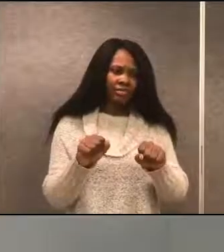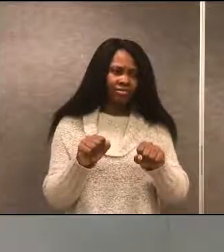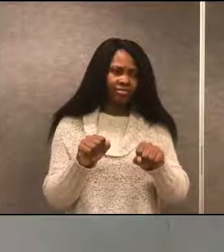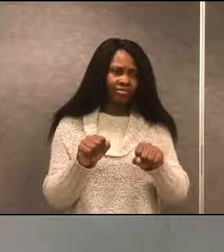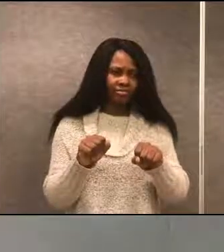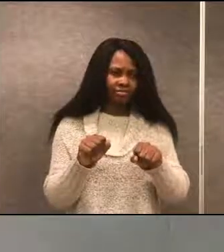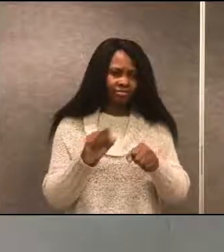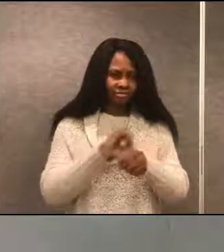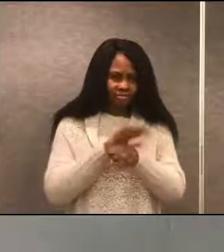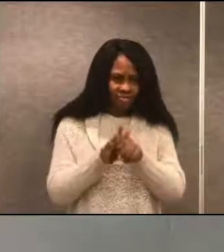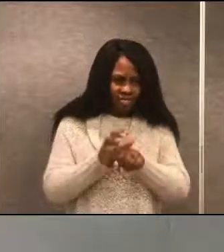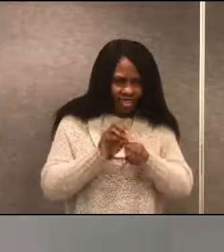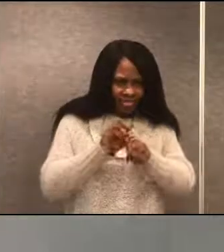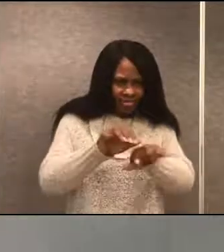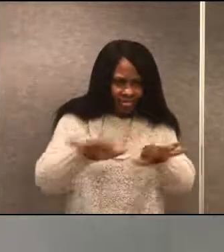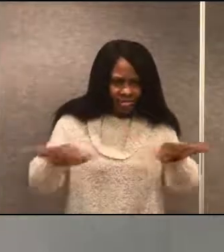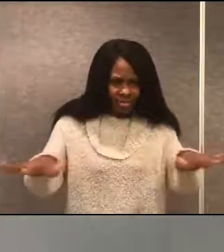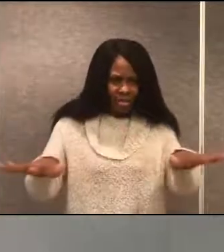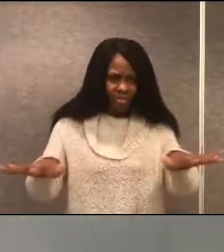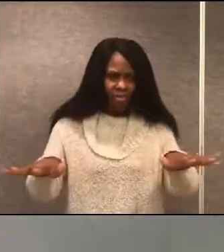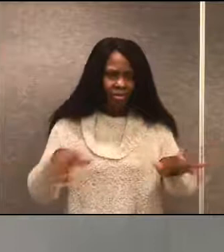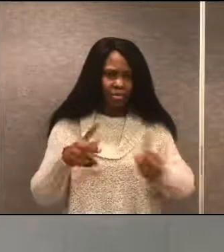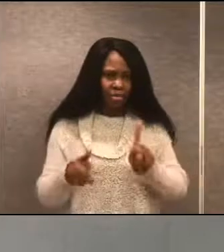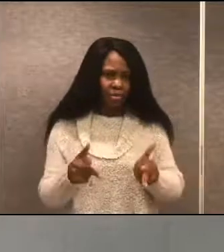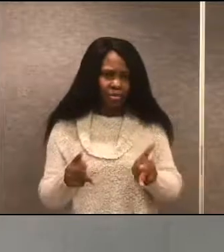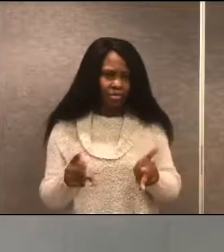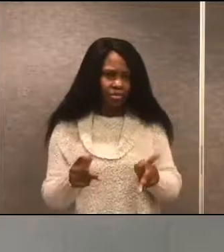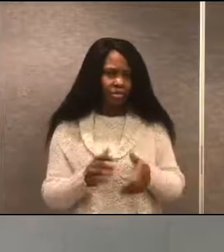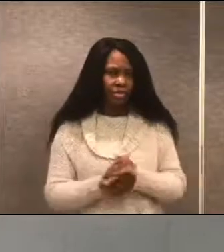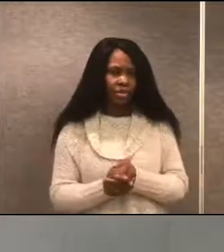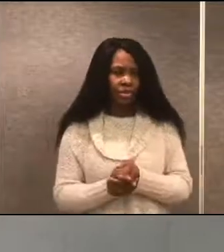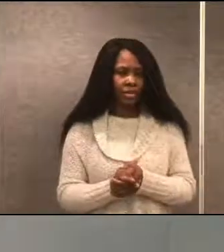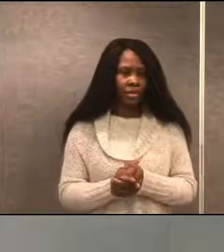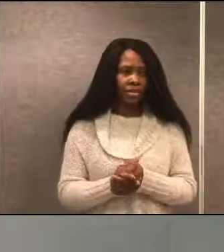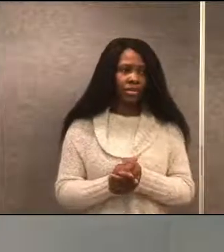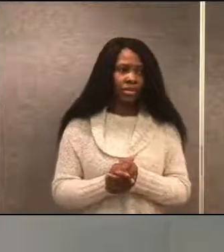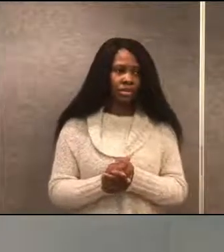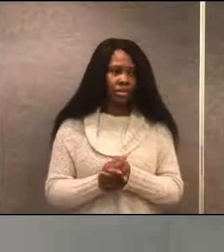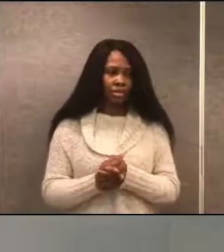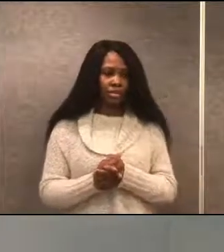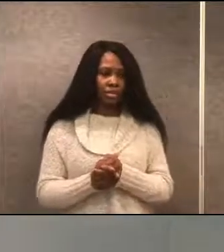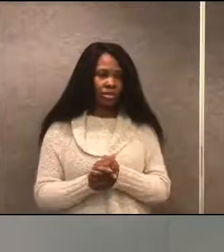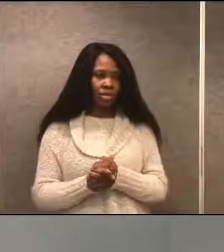and transmitting this COVID throughout the school? What's the importance of really being